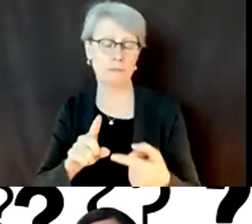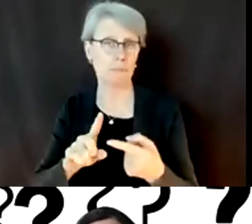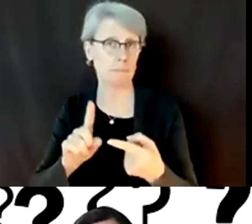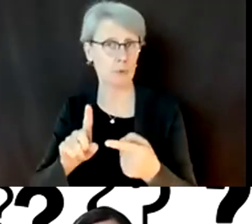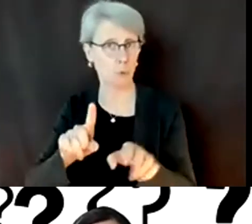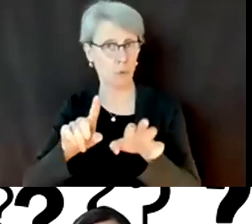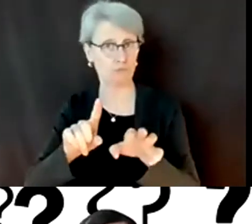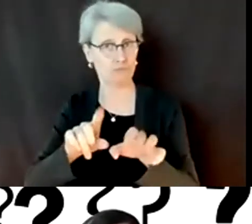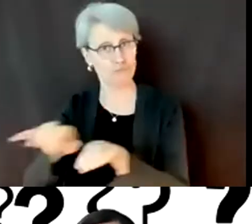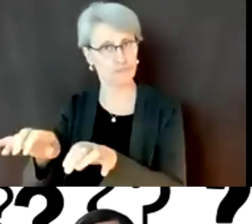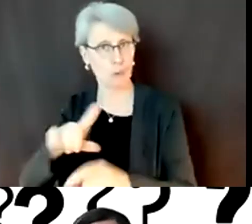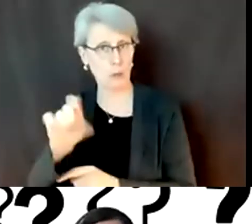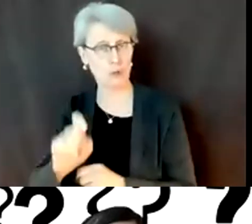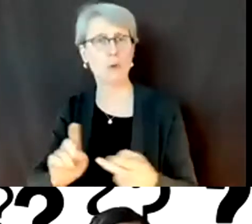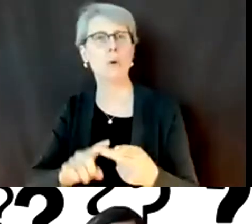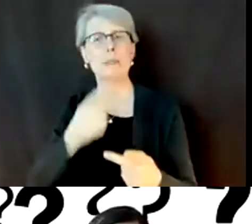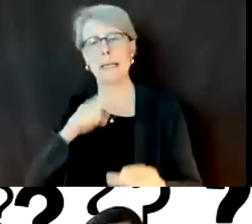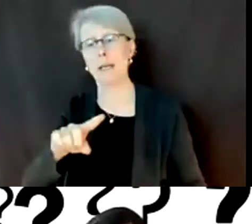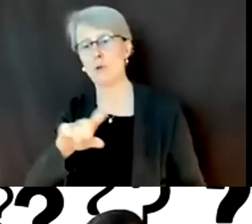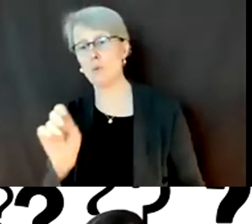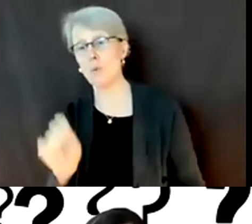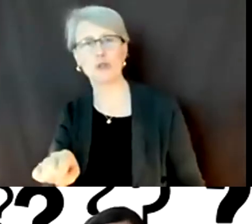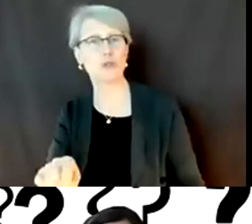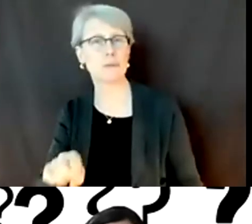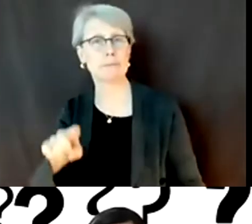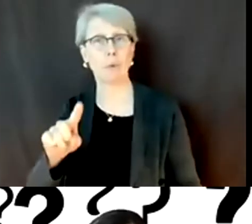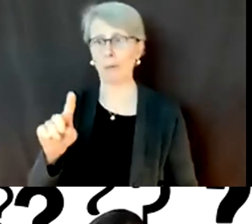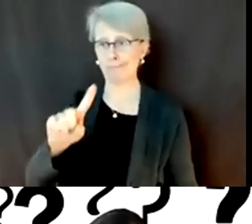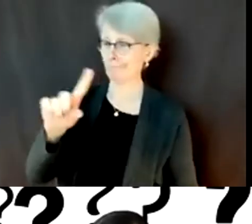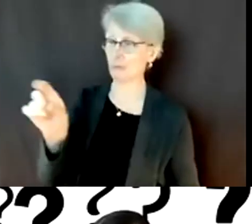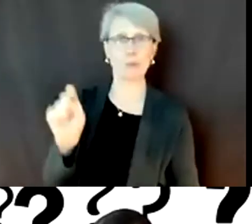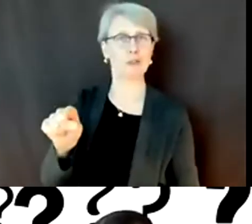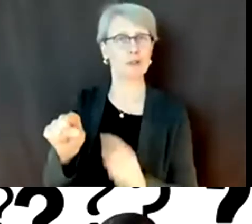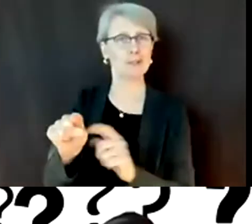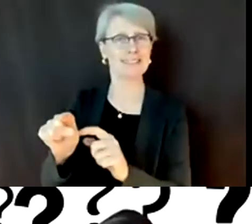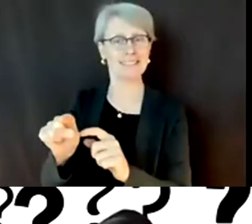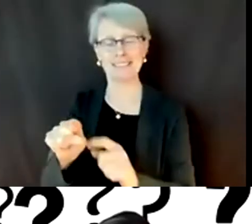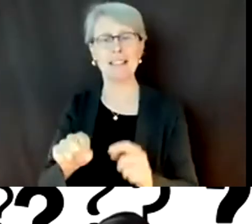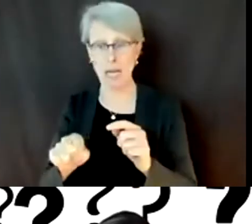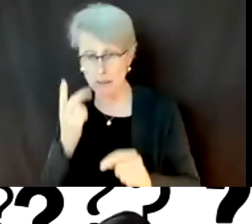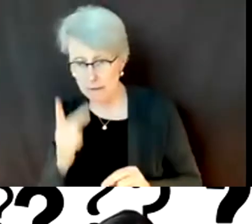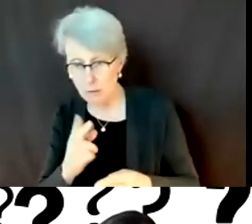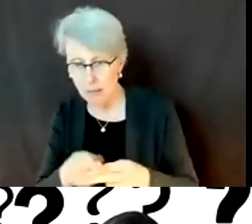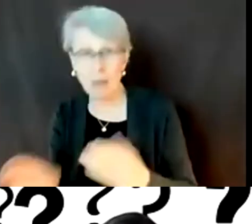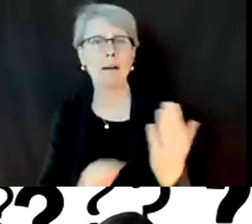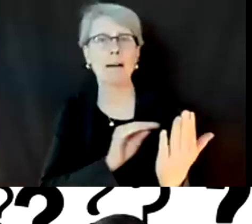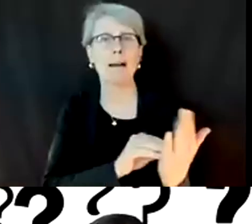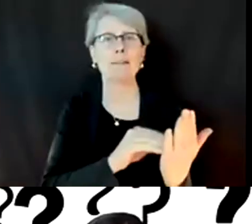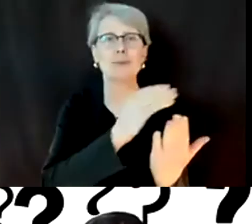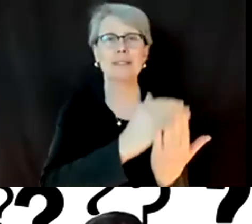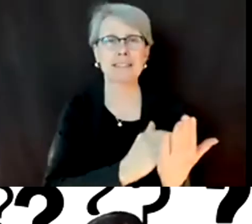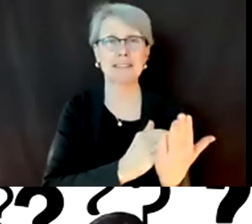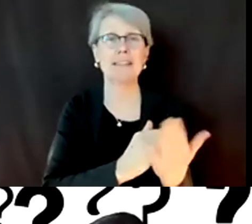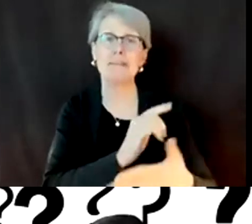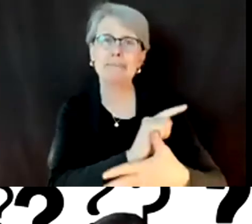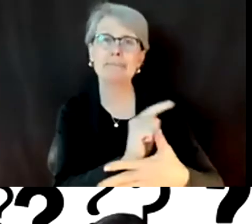you can just say, just write in question or a question mark, and I will get your name and add it to a speakers list. We can also unmute.